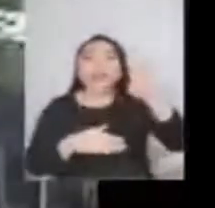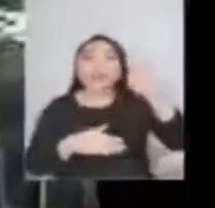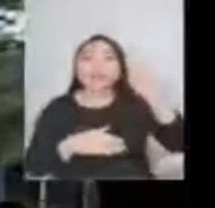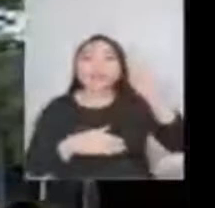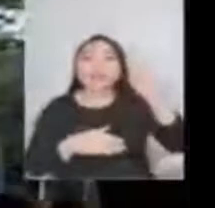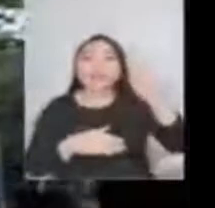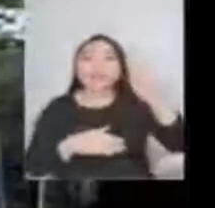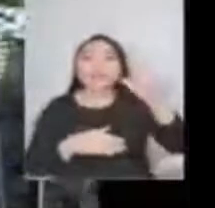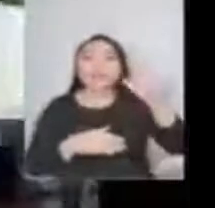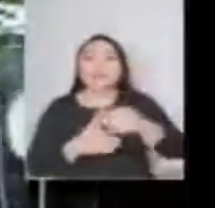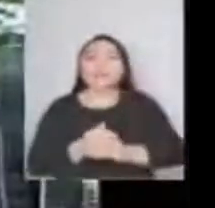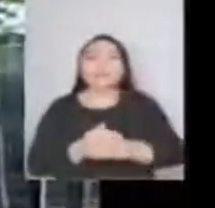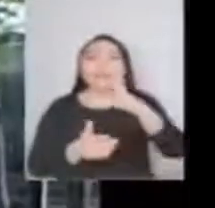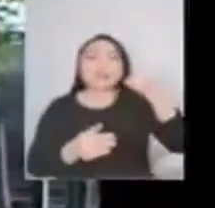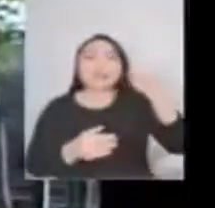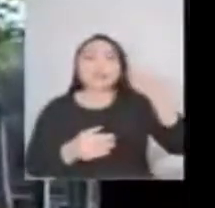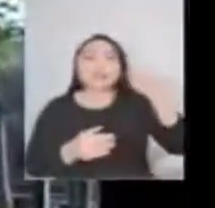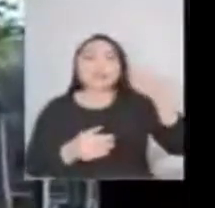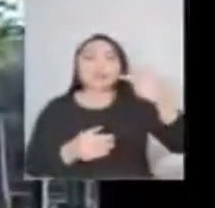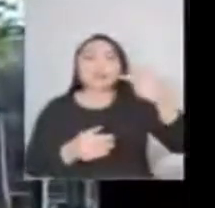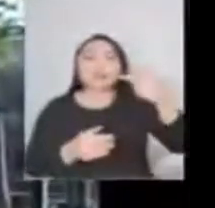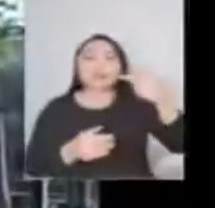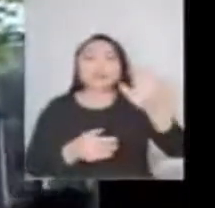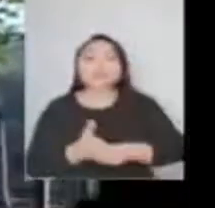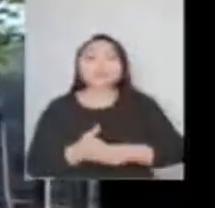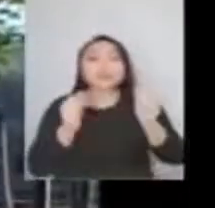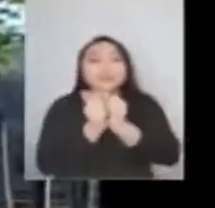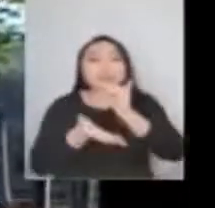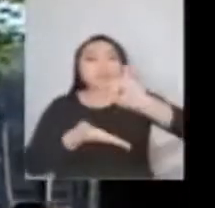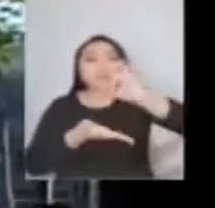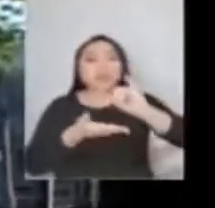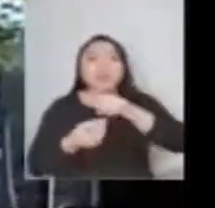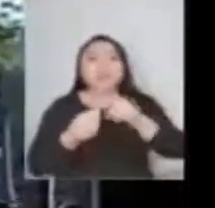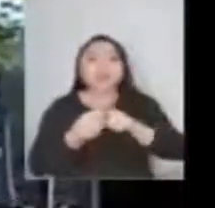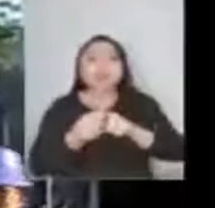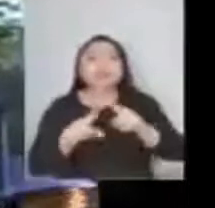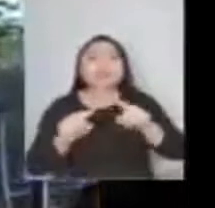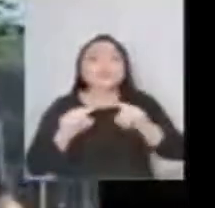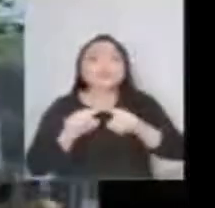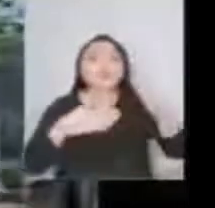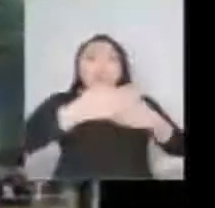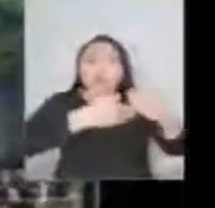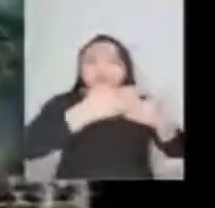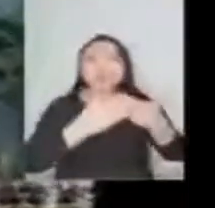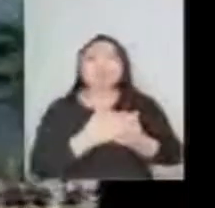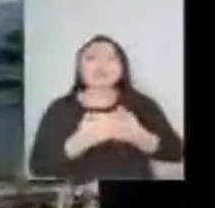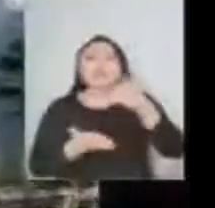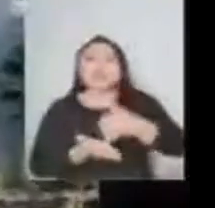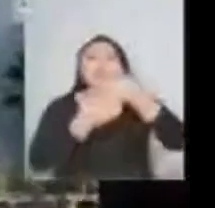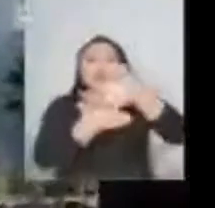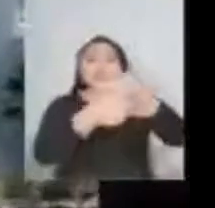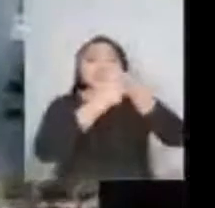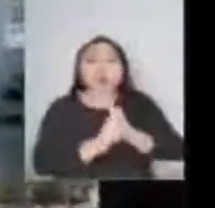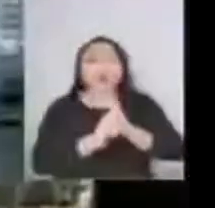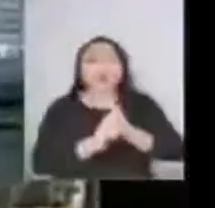is friendlier, safer, and more responsive to the development of women's potentials, so they may live a full